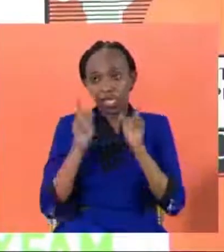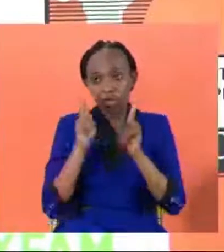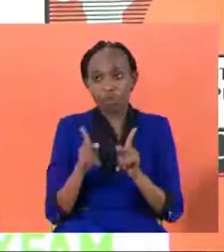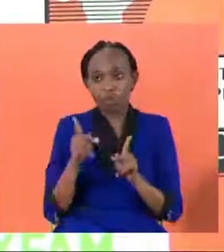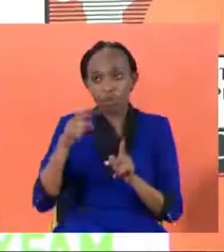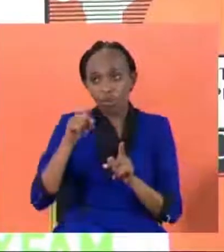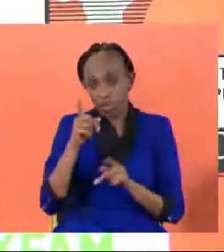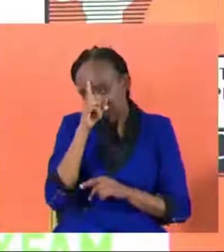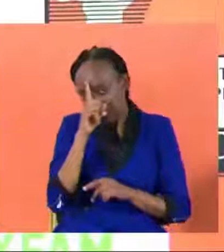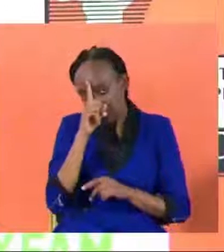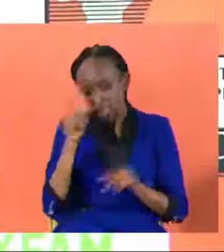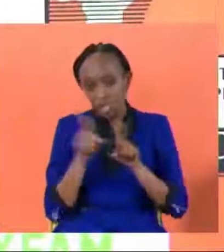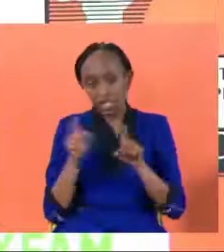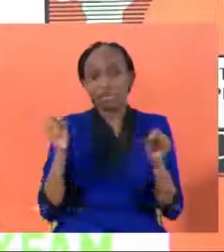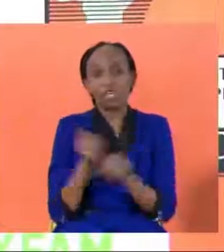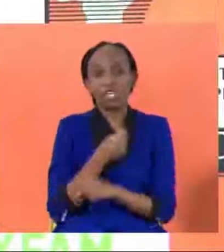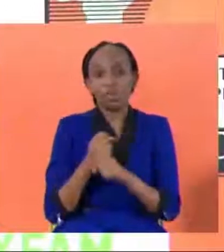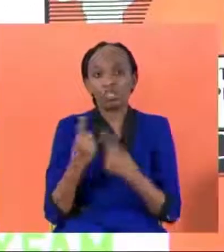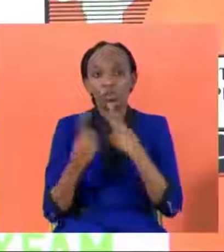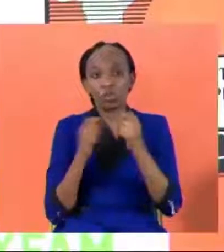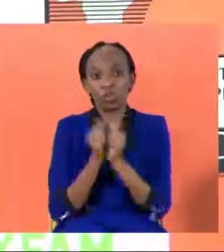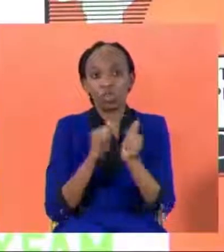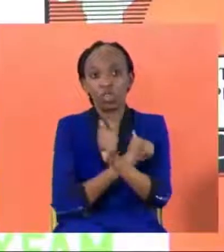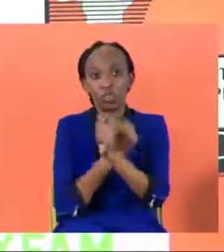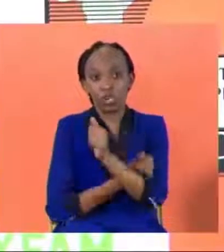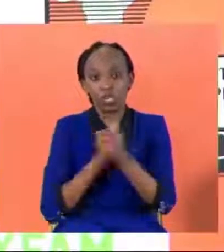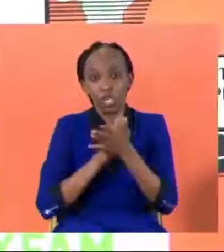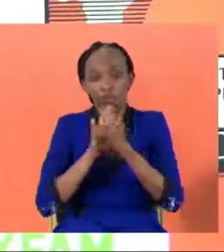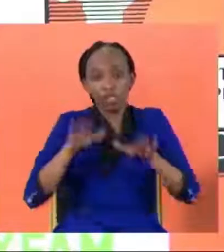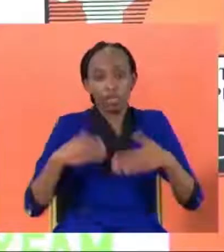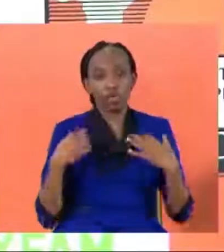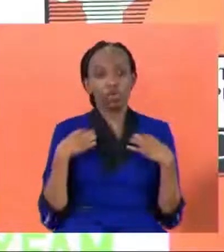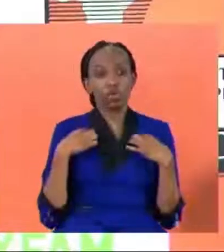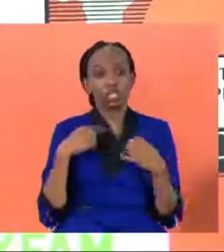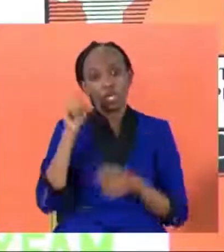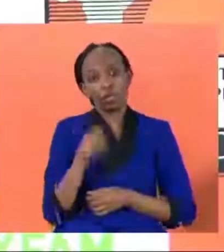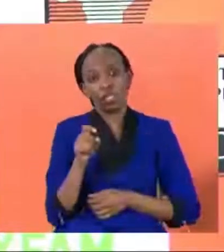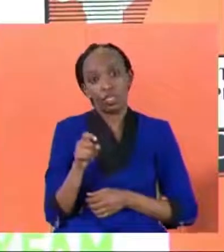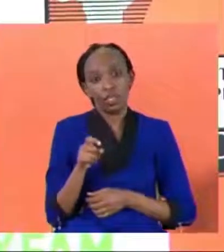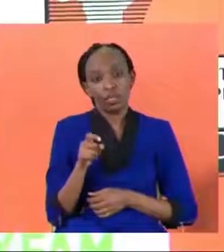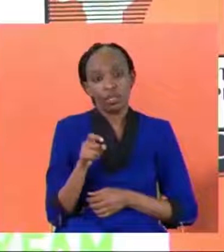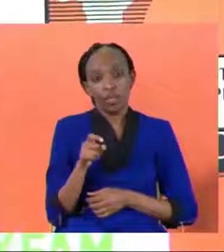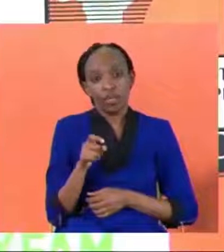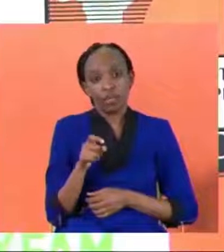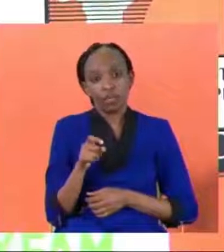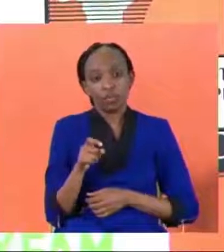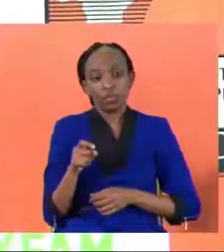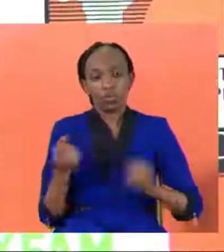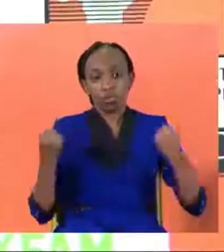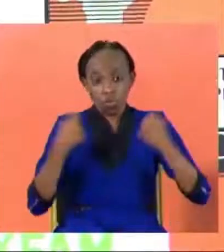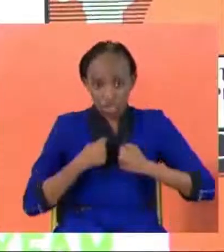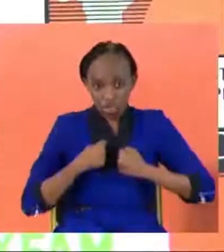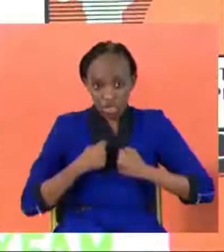take you as seriously, or you're not able to speak with authority just based on how you dress, and you need to be, you know, dressed in a suit or whatever